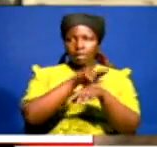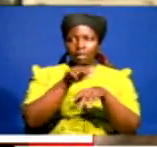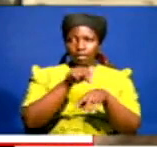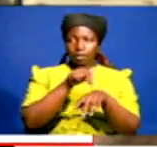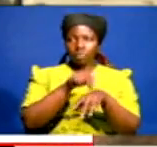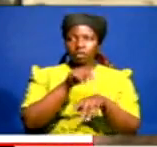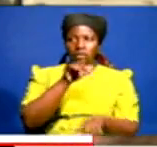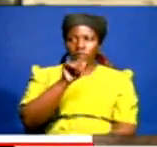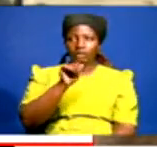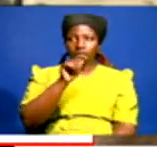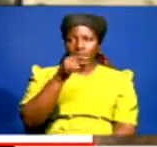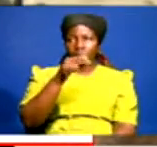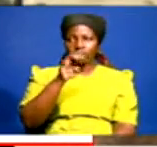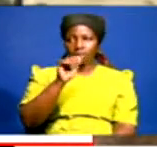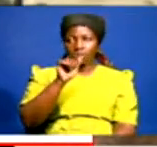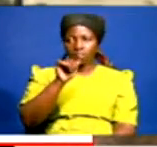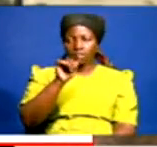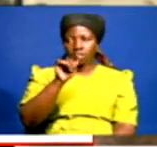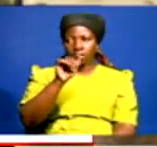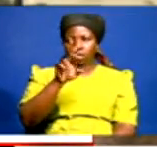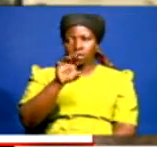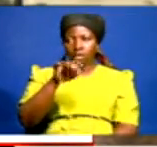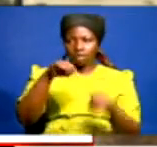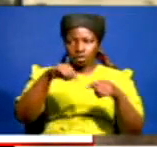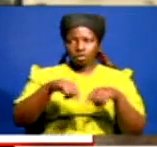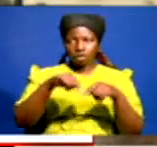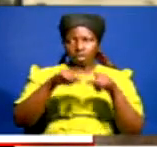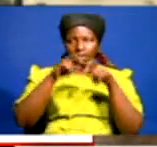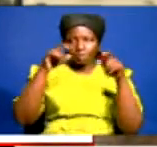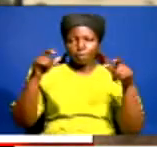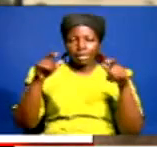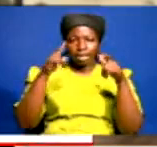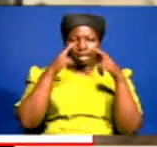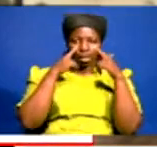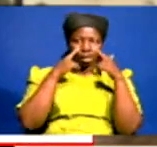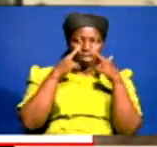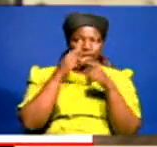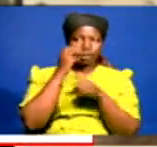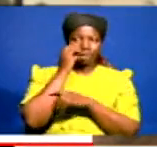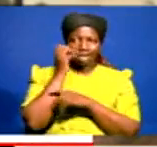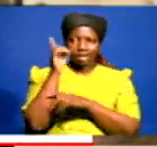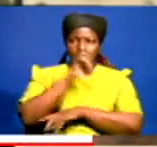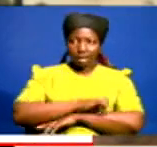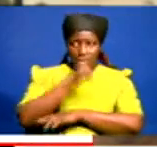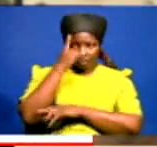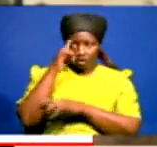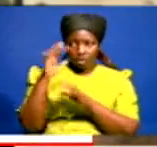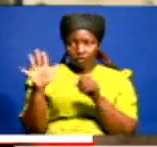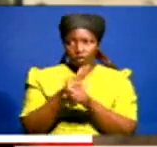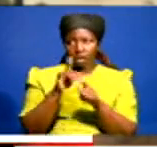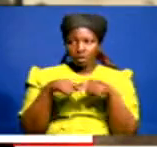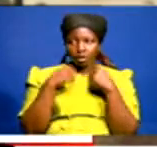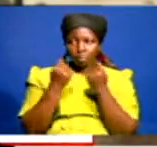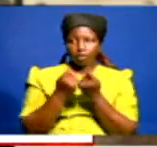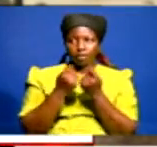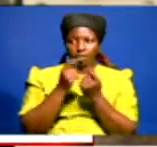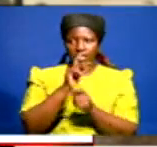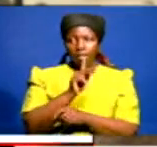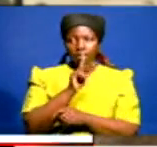Na hivi sasa leo ni siku uzuni kuu kwa kikosi kizima cha Kenya Broadcasting Corporation,